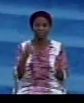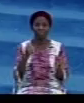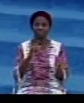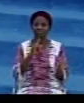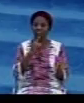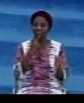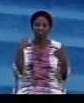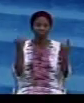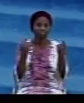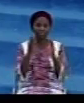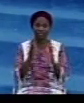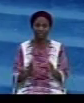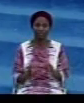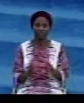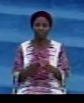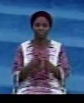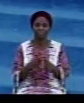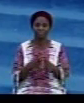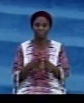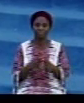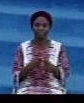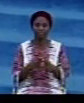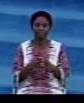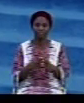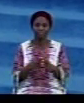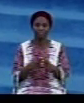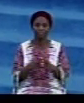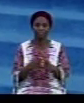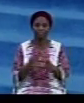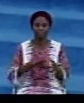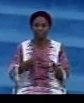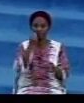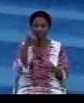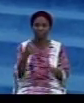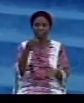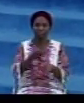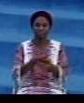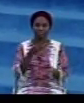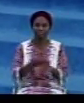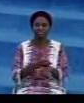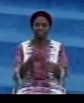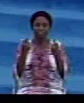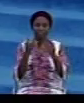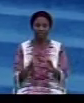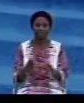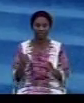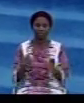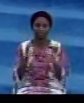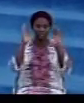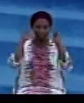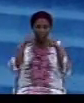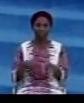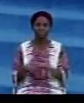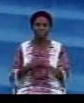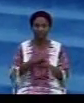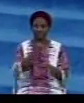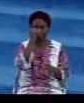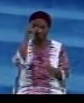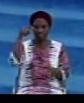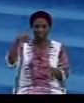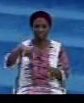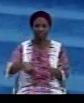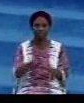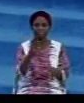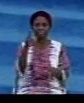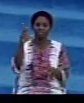ti mo se mo Quran doju e. Te ba de ni o ma fe ba mi jiyan lori Quran ko jade sibi ka jo fa. Sugbon mo